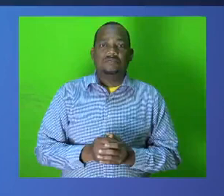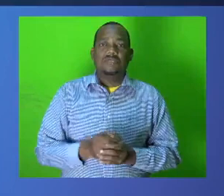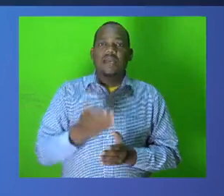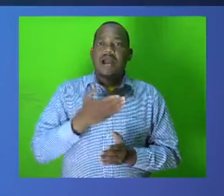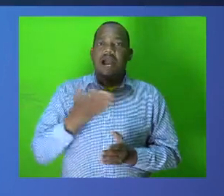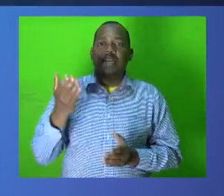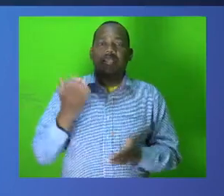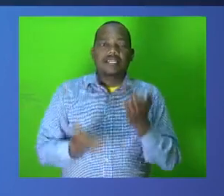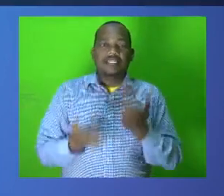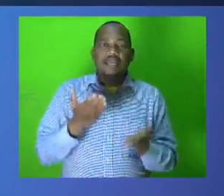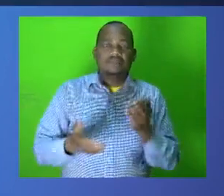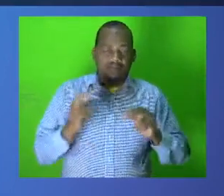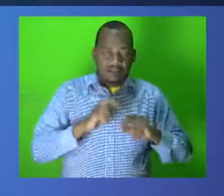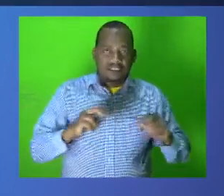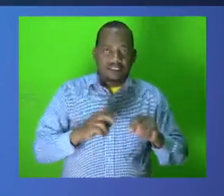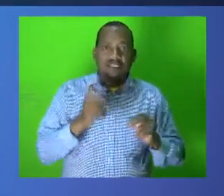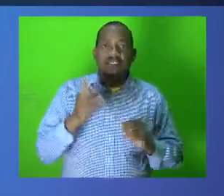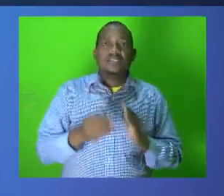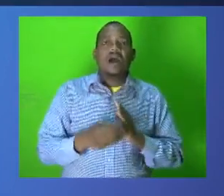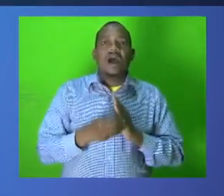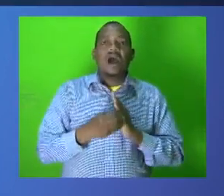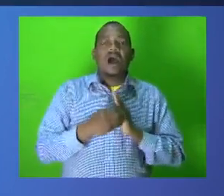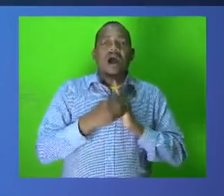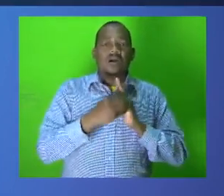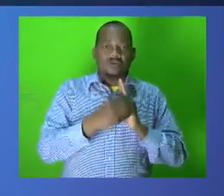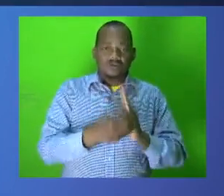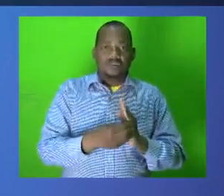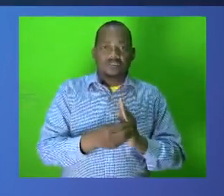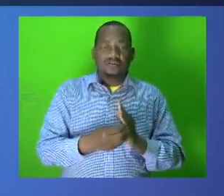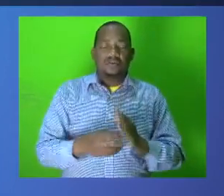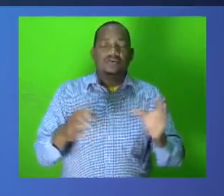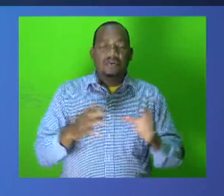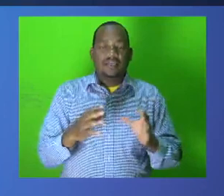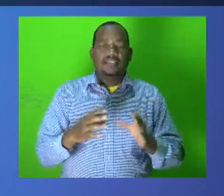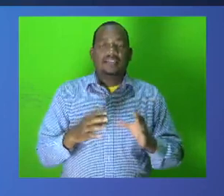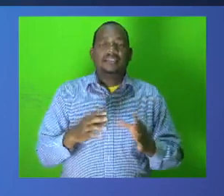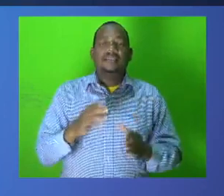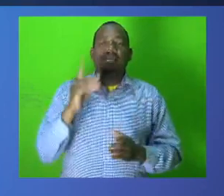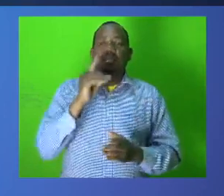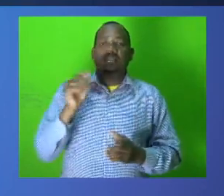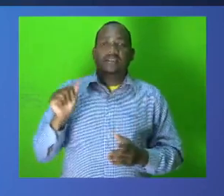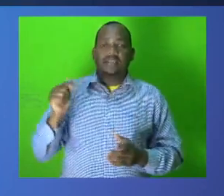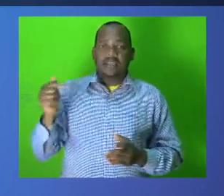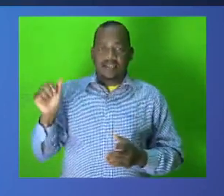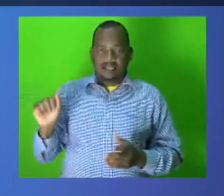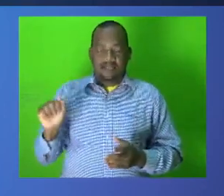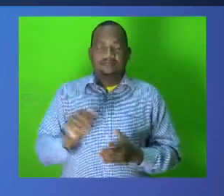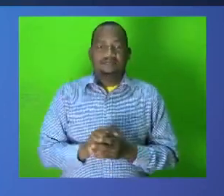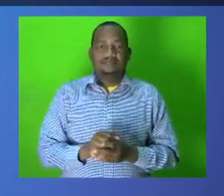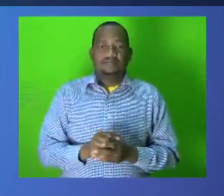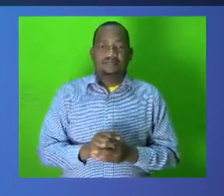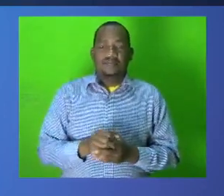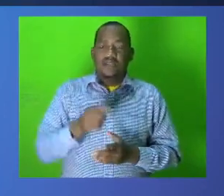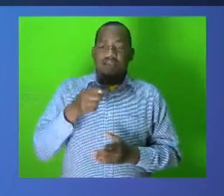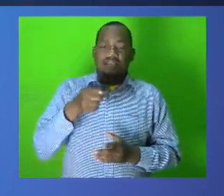Another types of research is according to the method used to collect data, my dear student. As we say, lots of types of research.